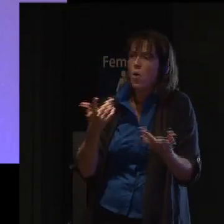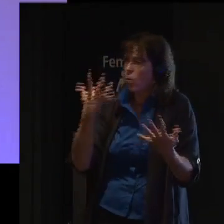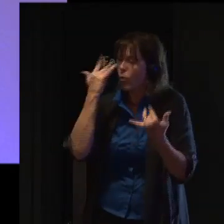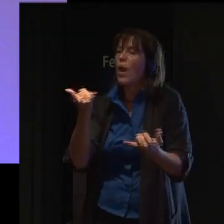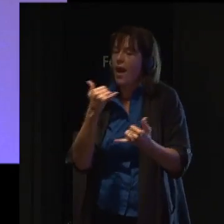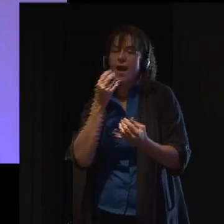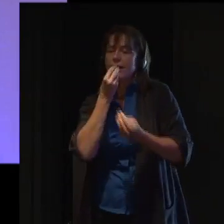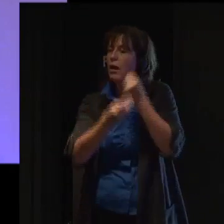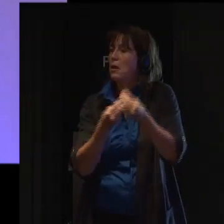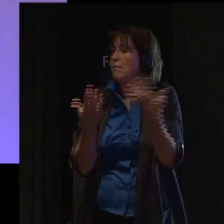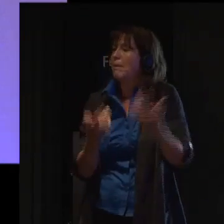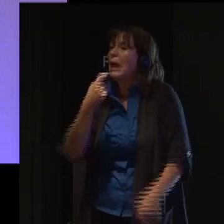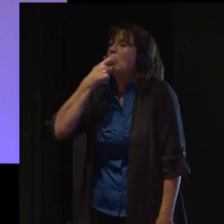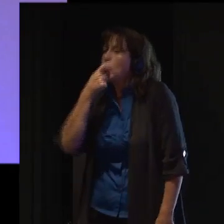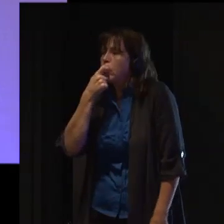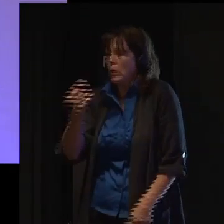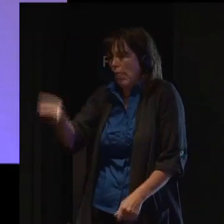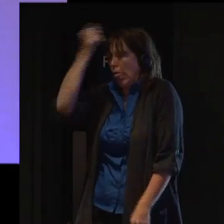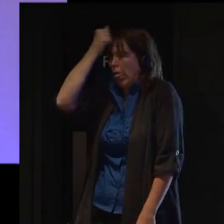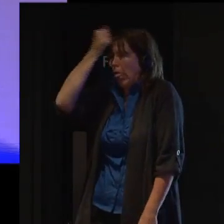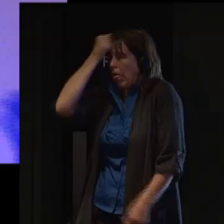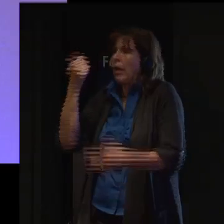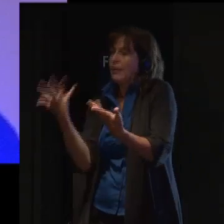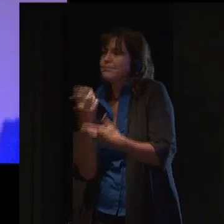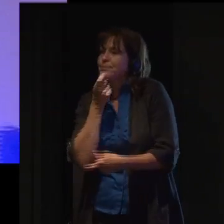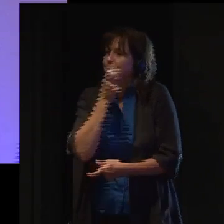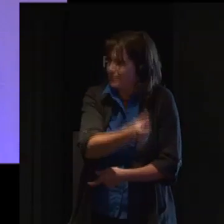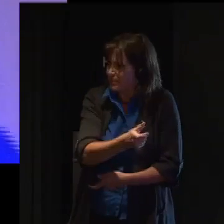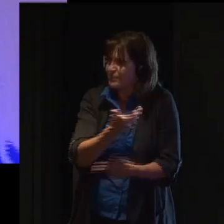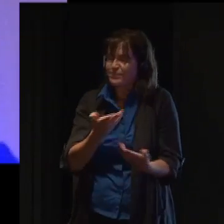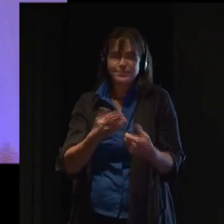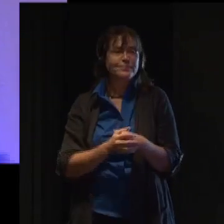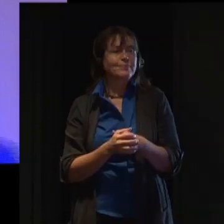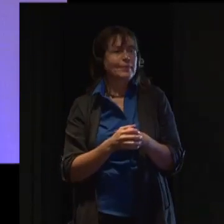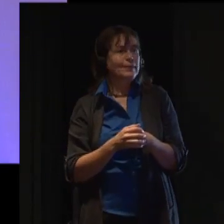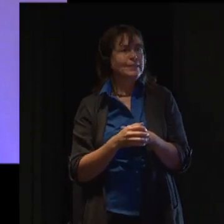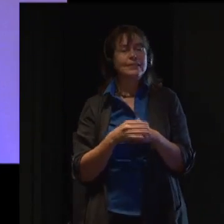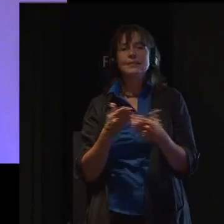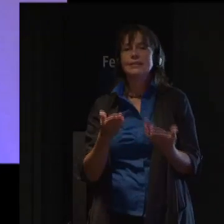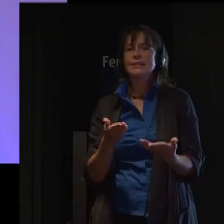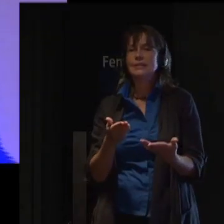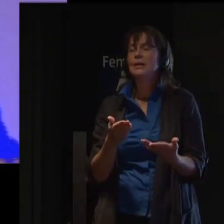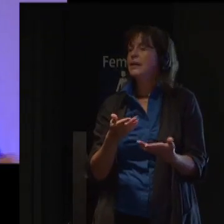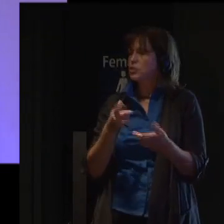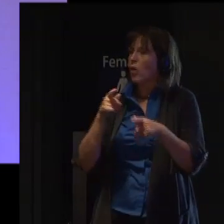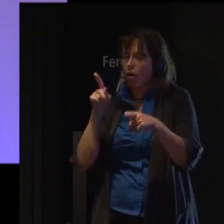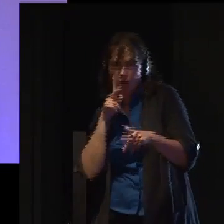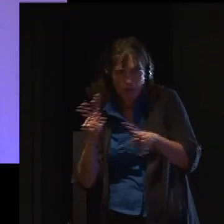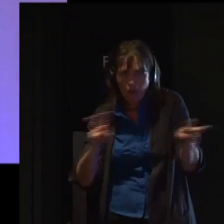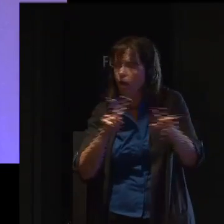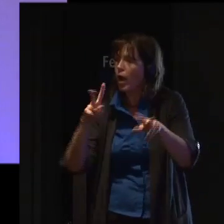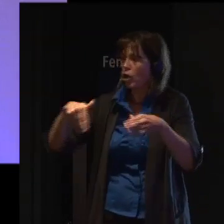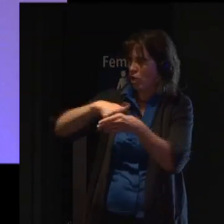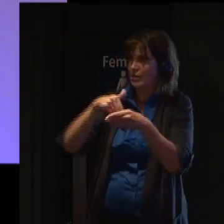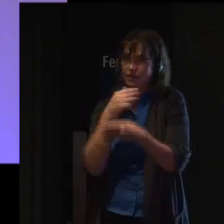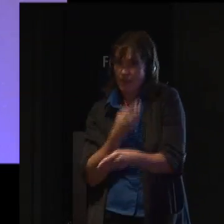did some stupid decisions, or all the things you have, because you have to be in contact, and that's the most important